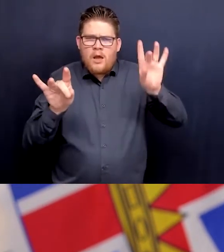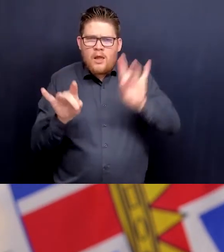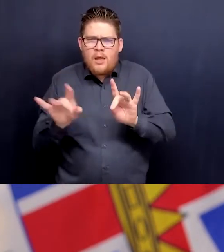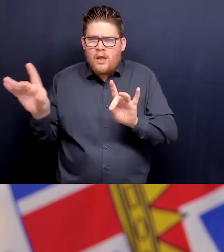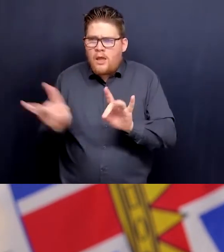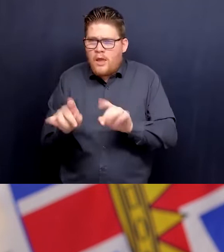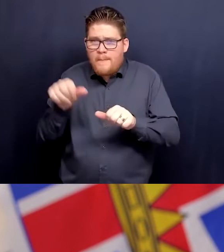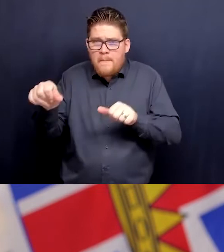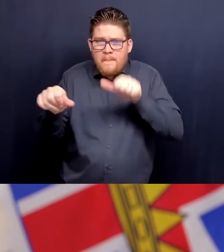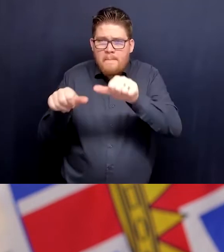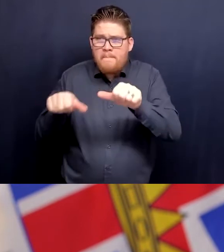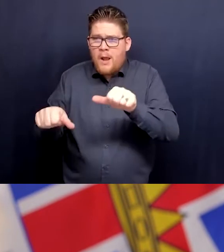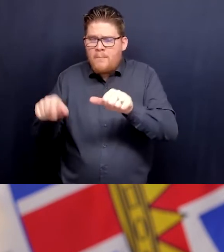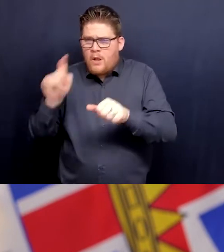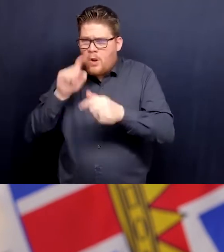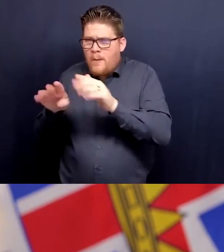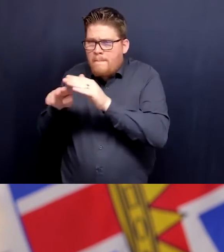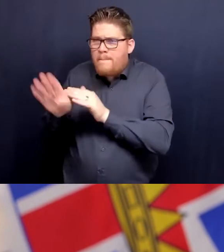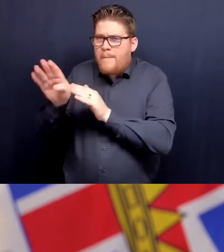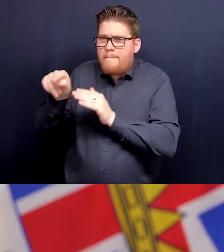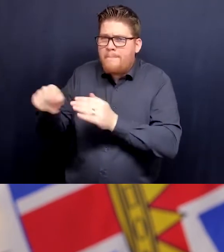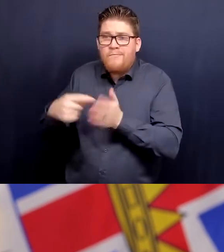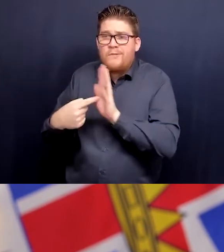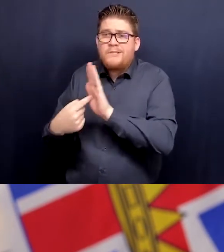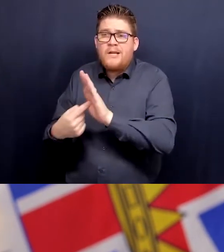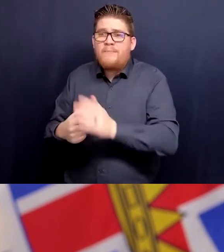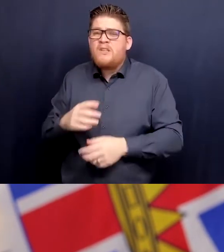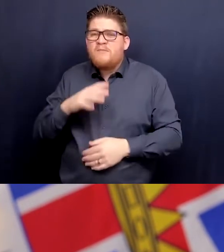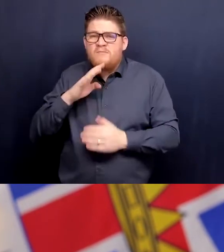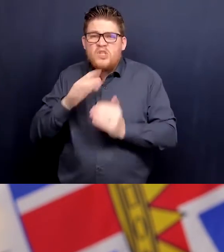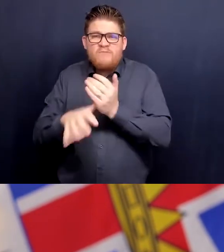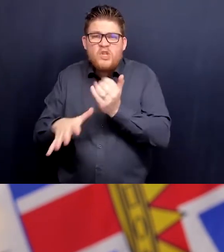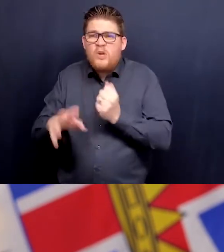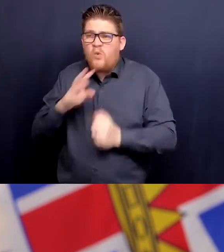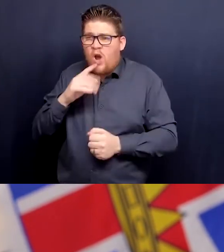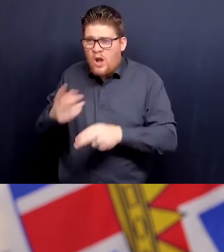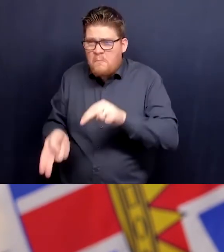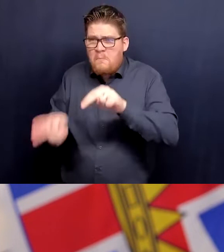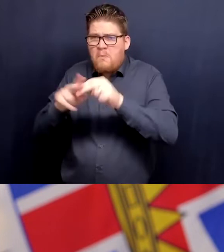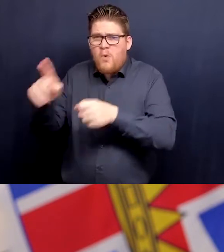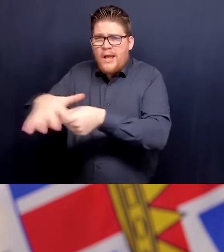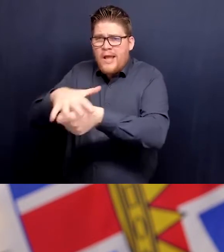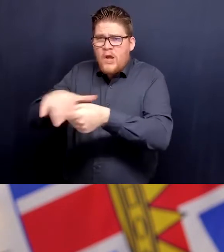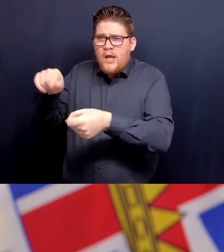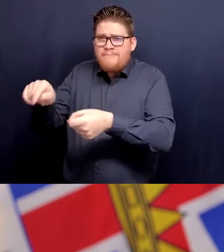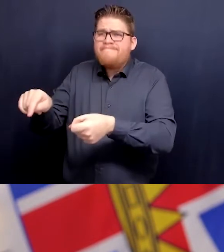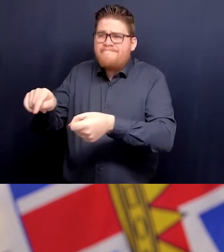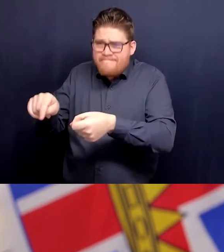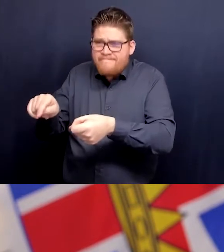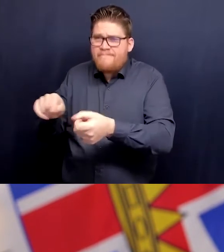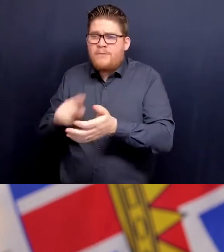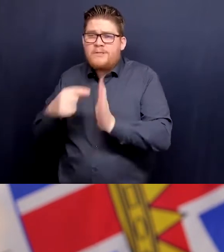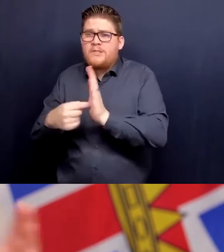thing, so wastewater is up for one reason, we've done some in a university residence, and we saw